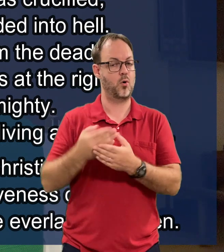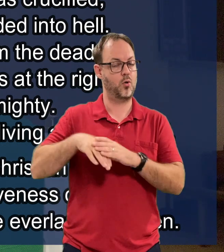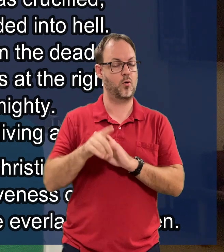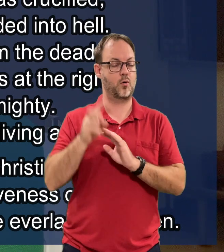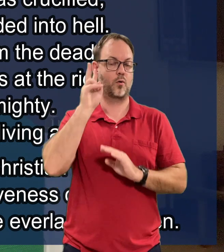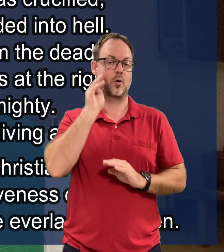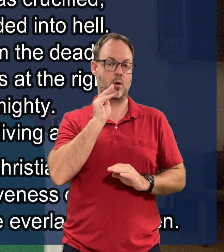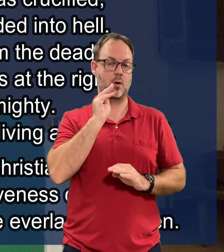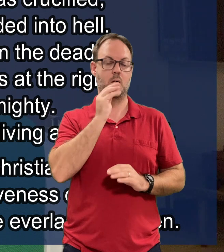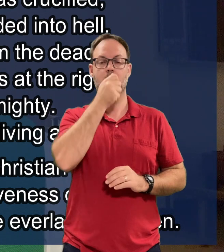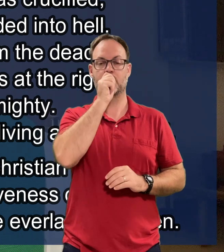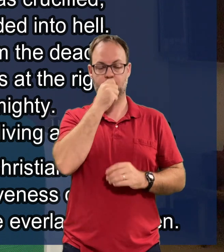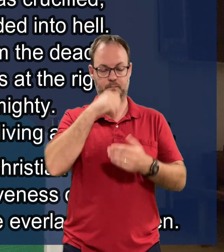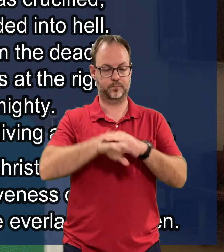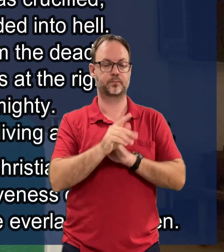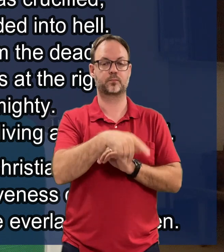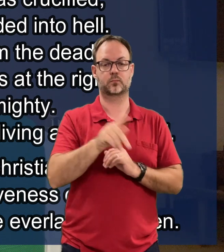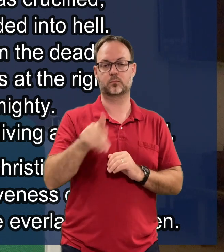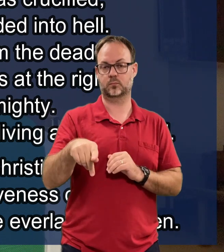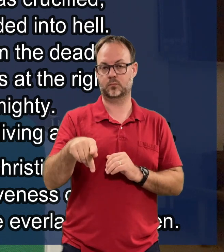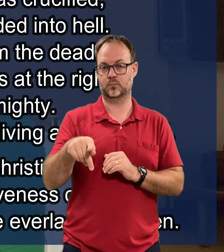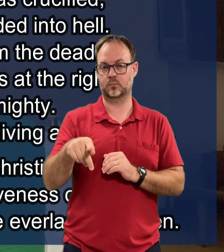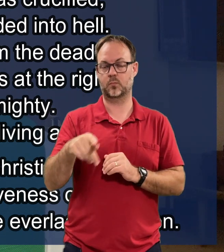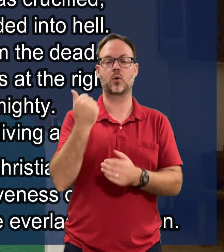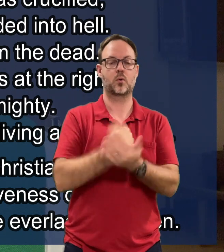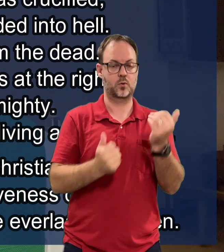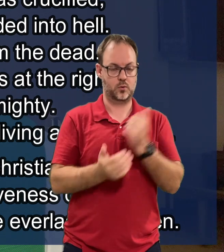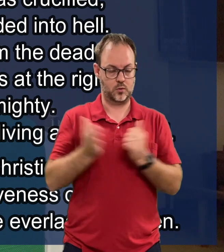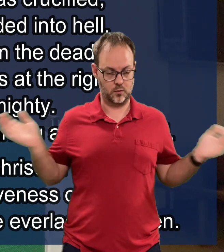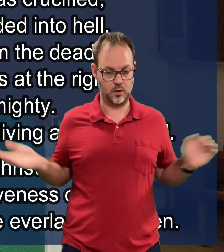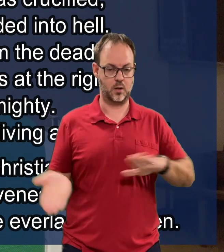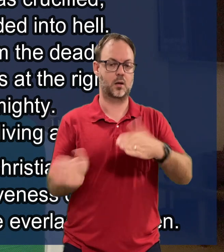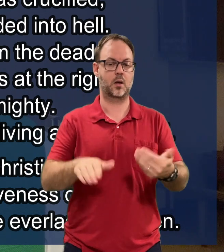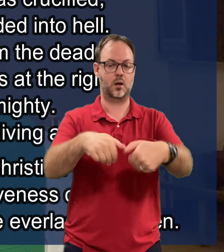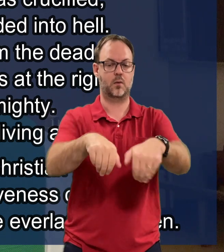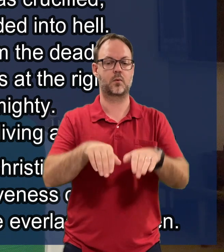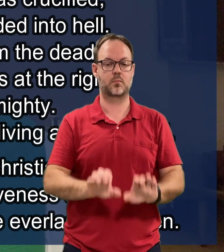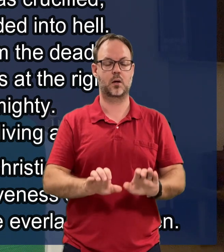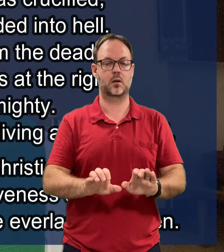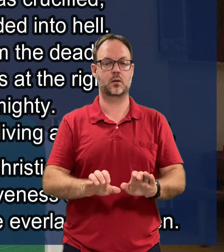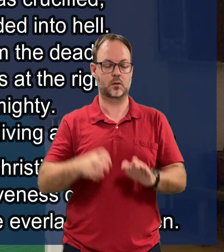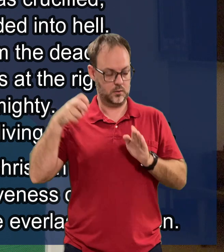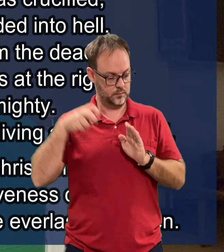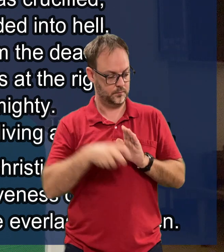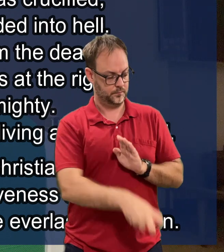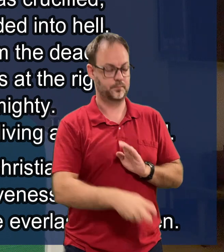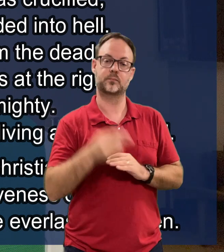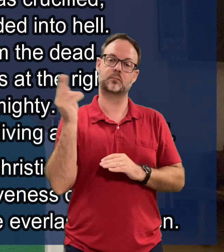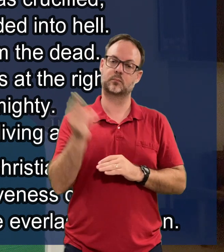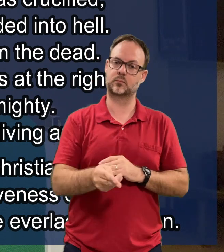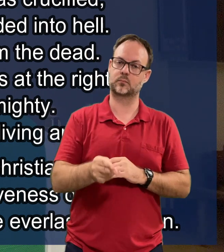Mary, suffered under Pontius Pilate, was crucified, died, and was buried. He descended into